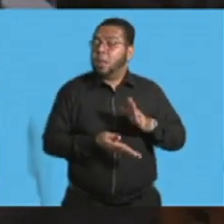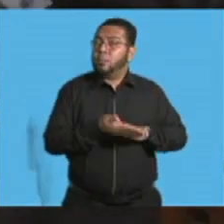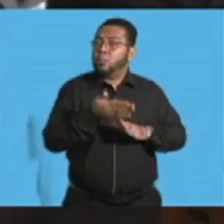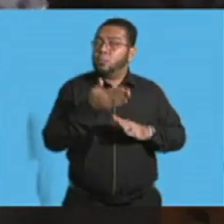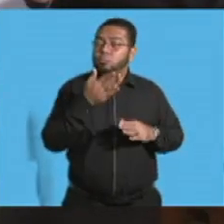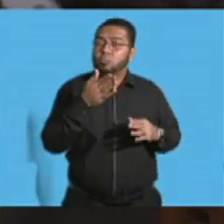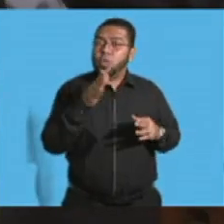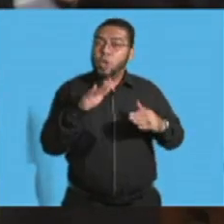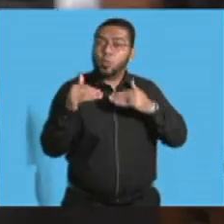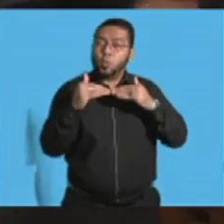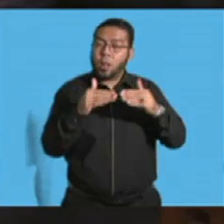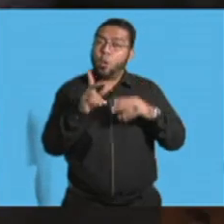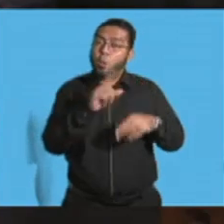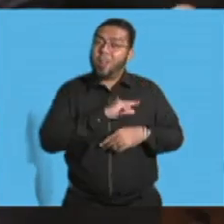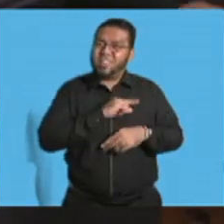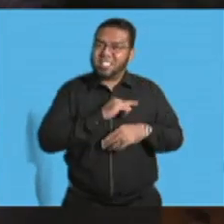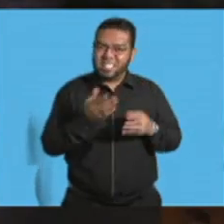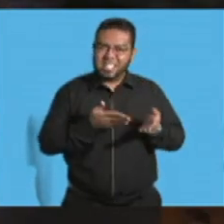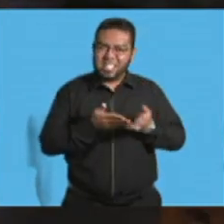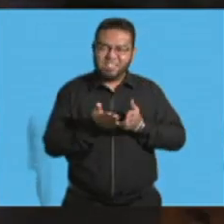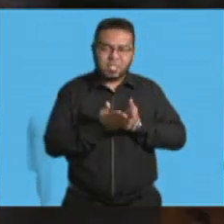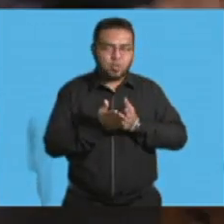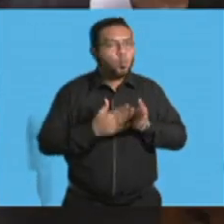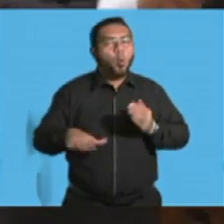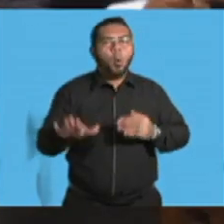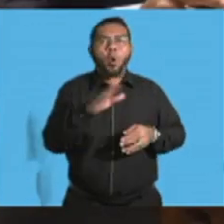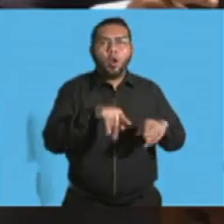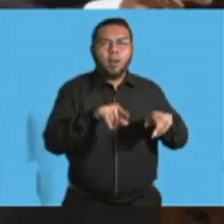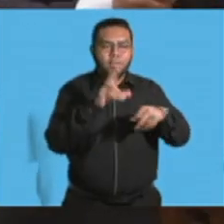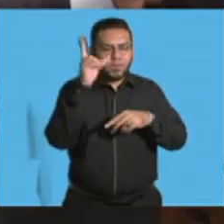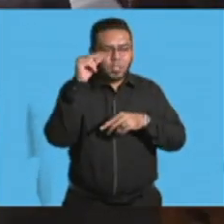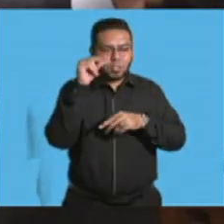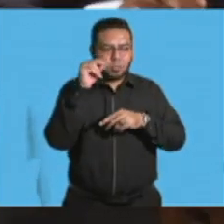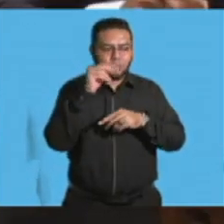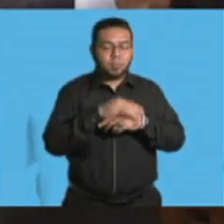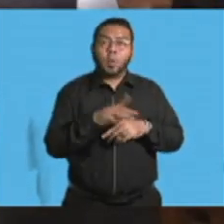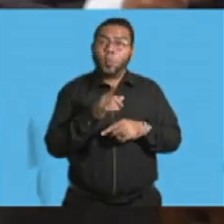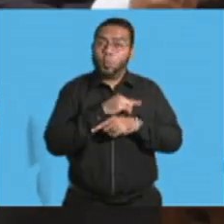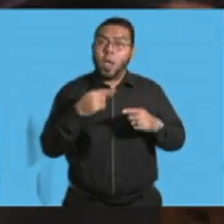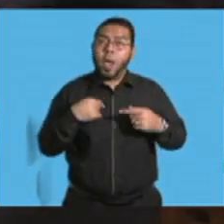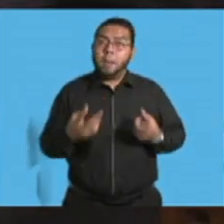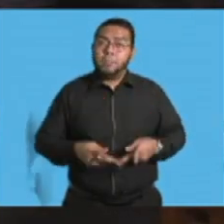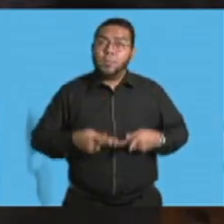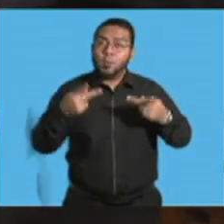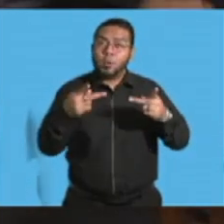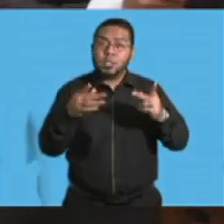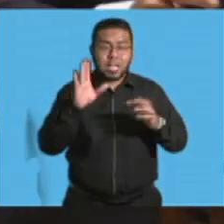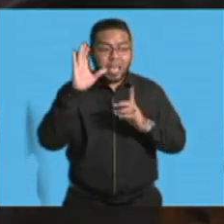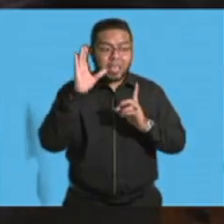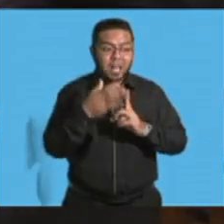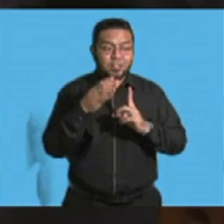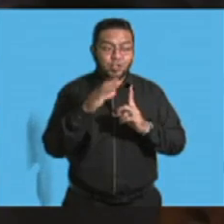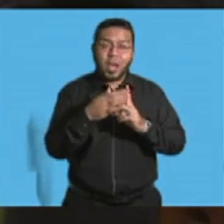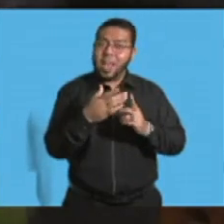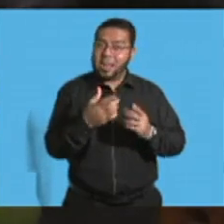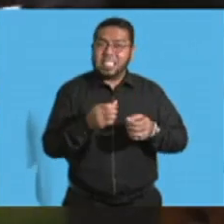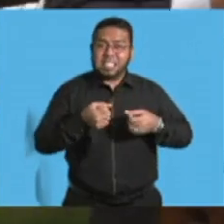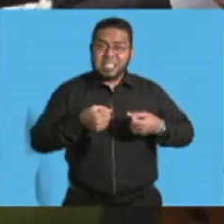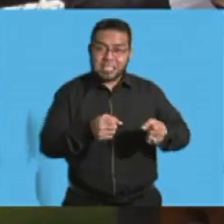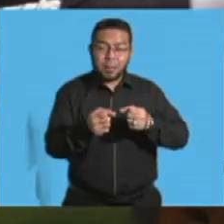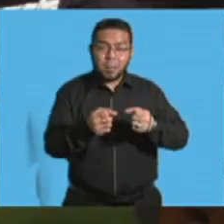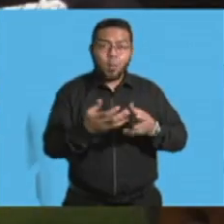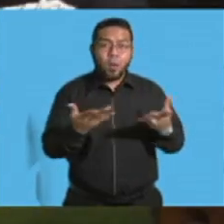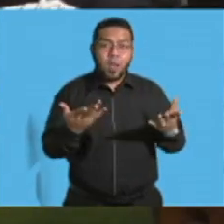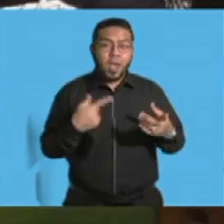equal quality service to all Fijians. And equally, we are promoting a culture, Madam Speaker, and a system where recruitments